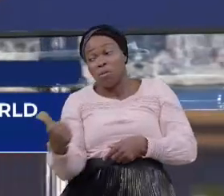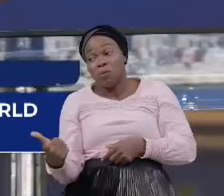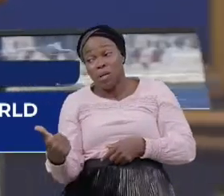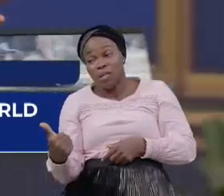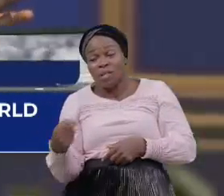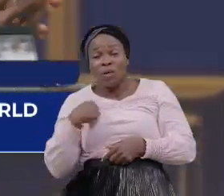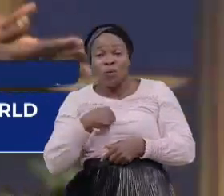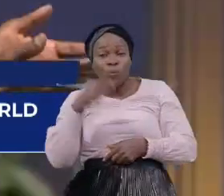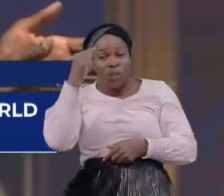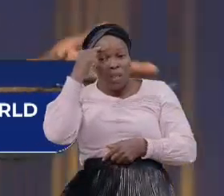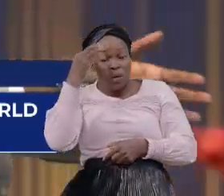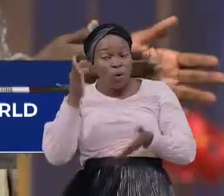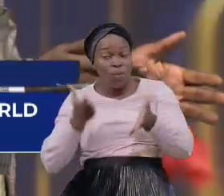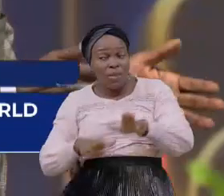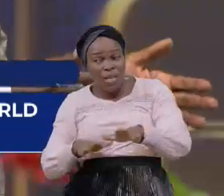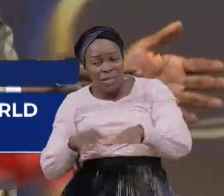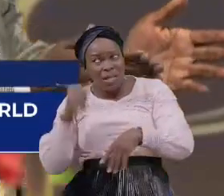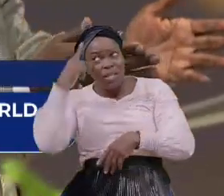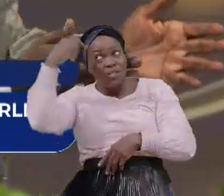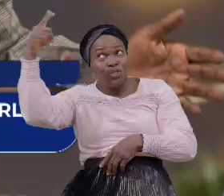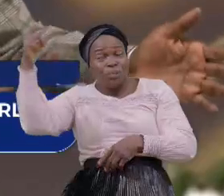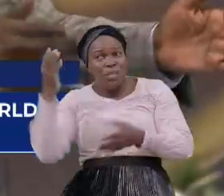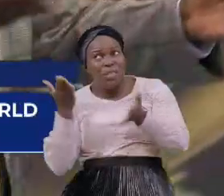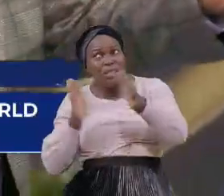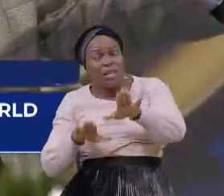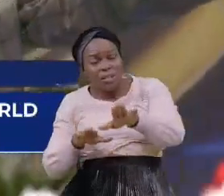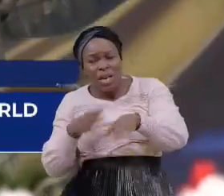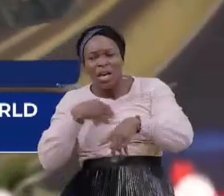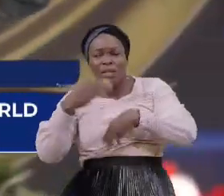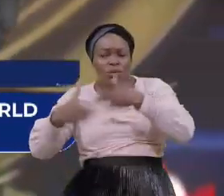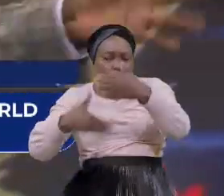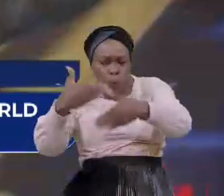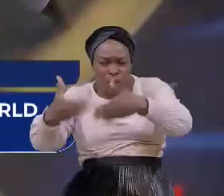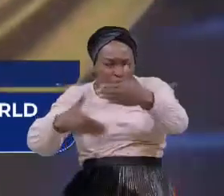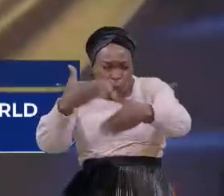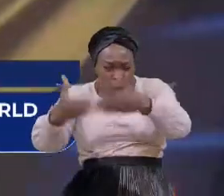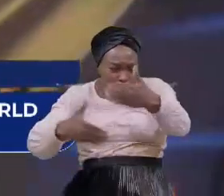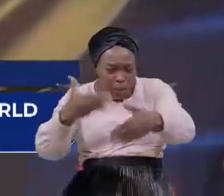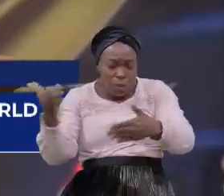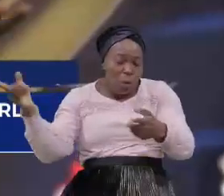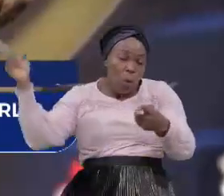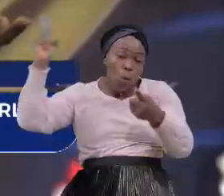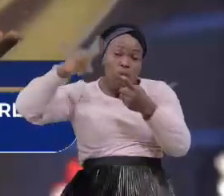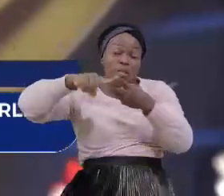of death, and you'll be going and going and going until gone. I saw the man